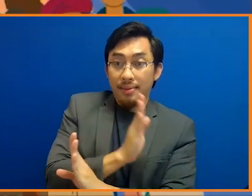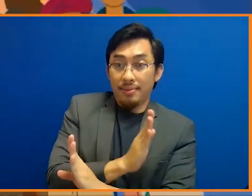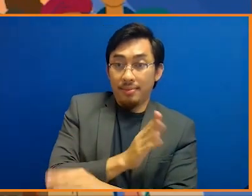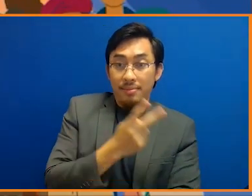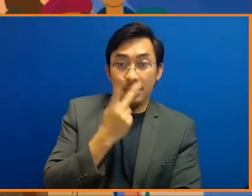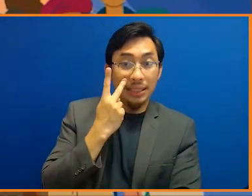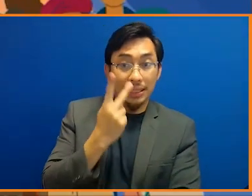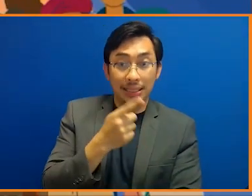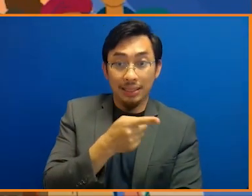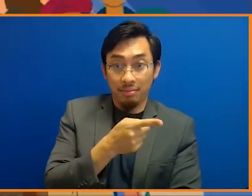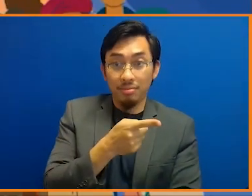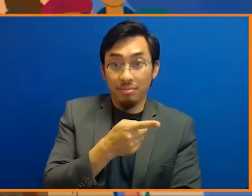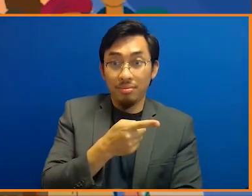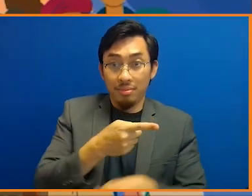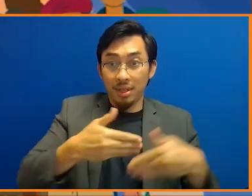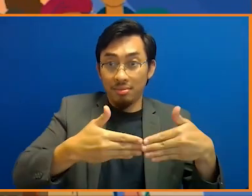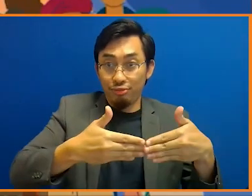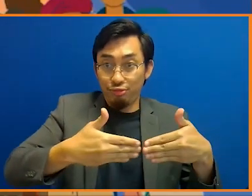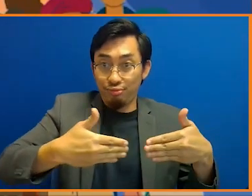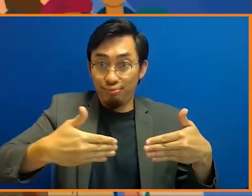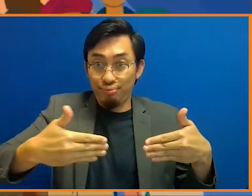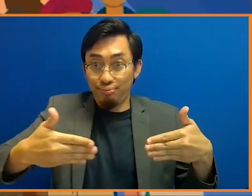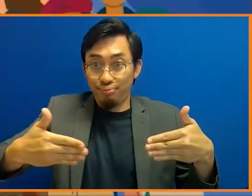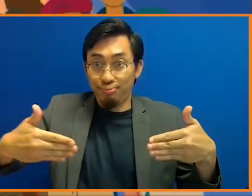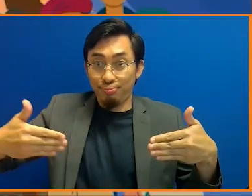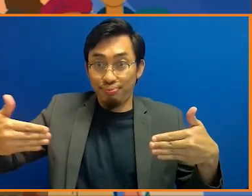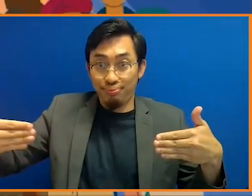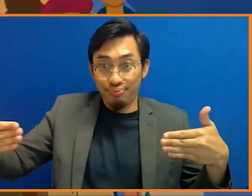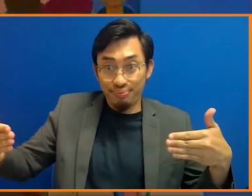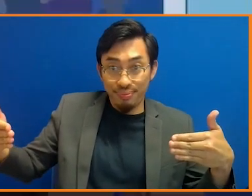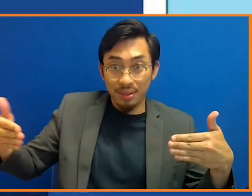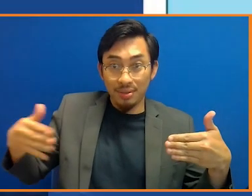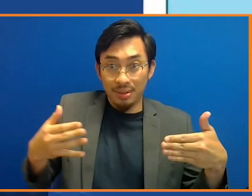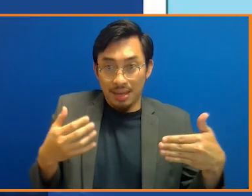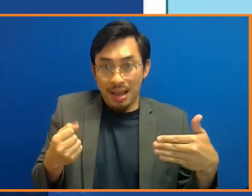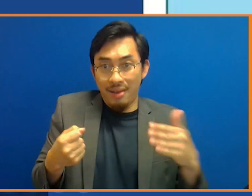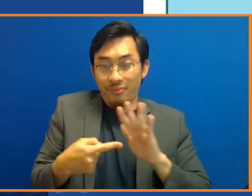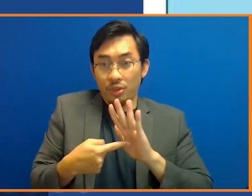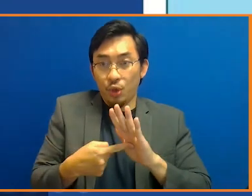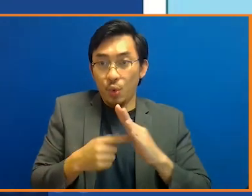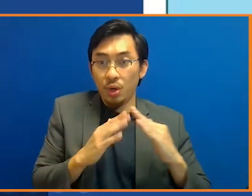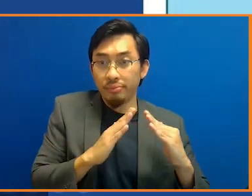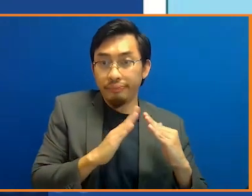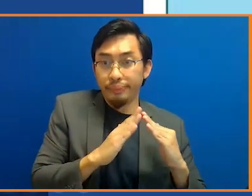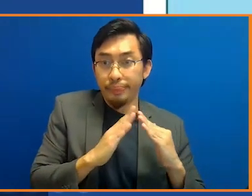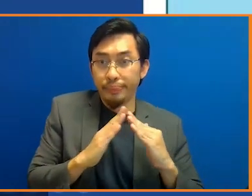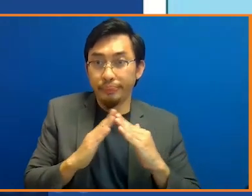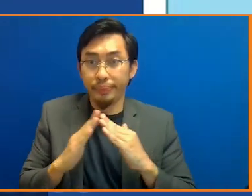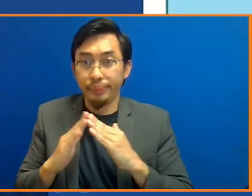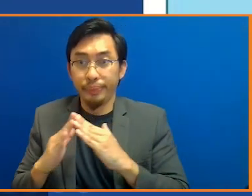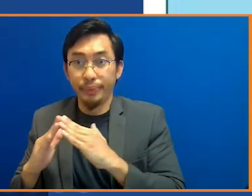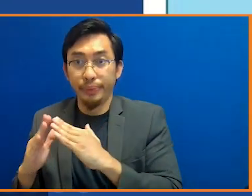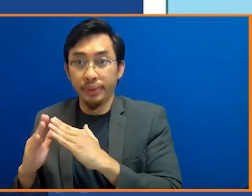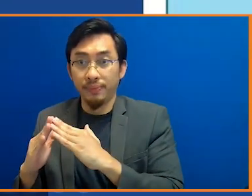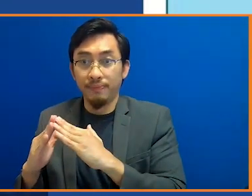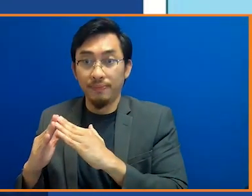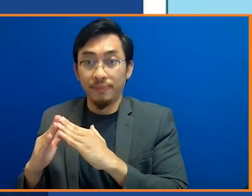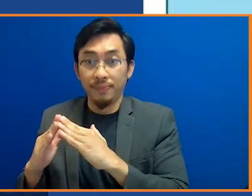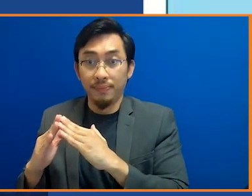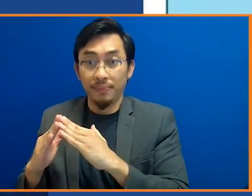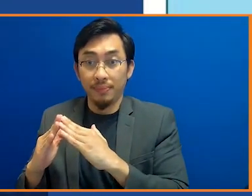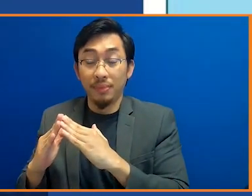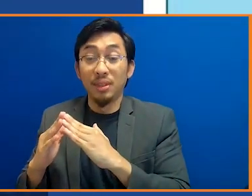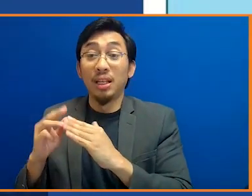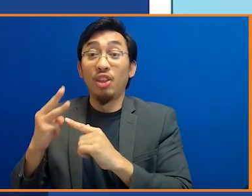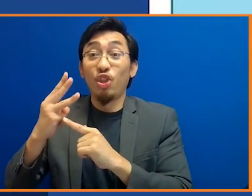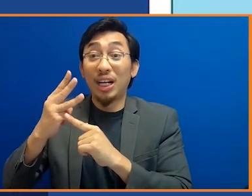yeah. Actually, the build-up area over here represent houses and buildings and so